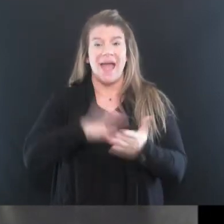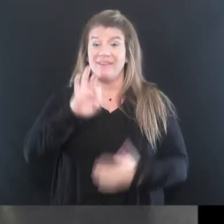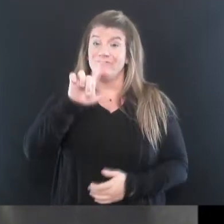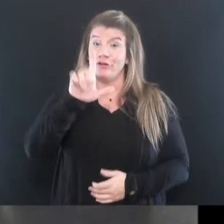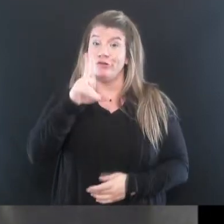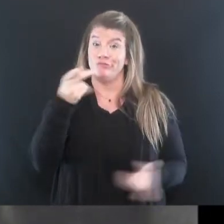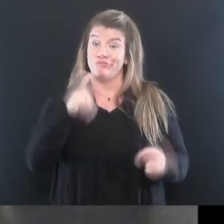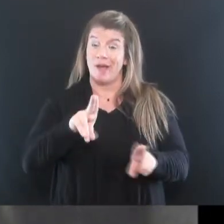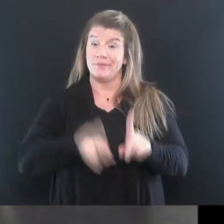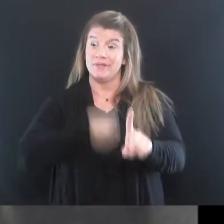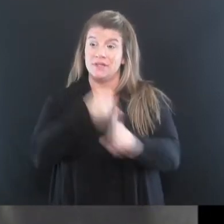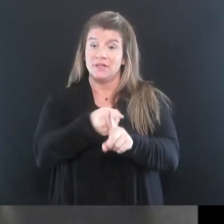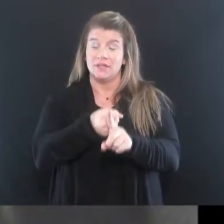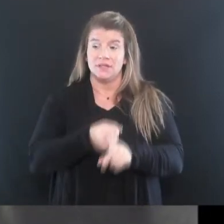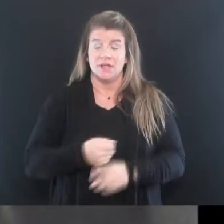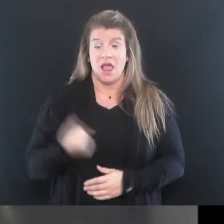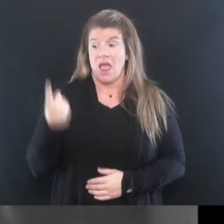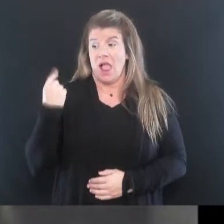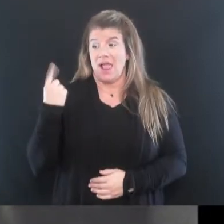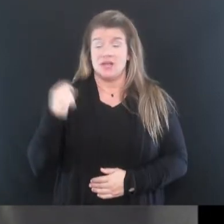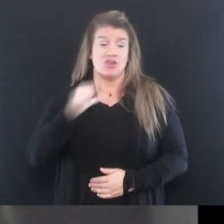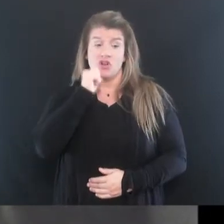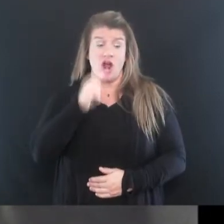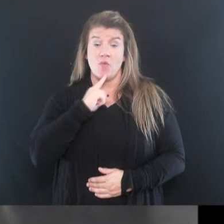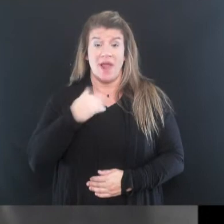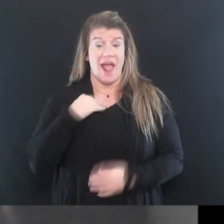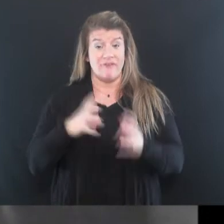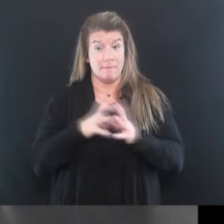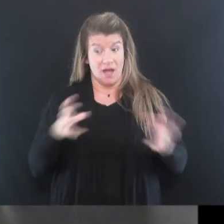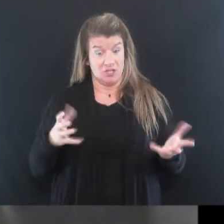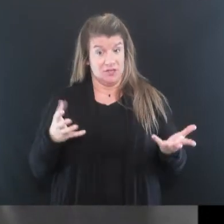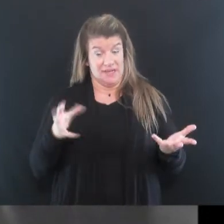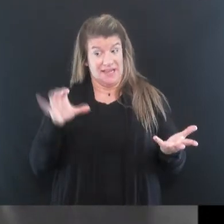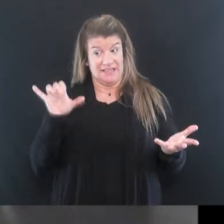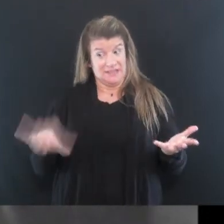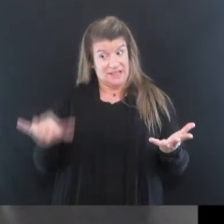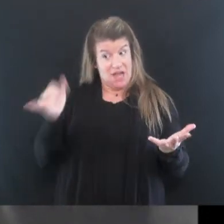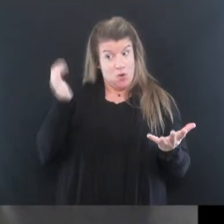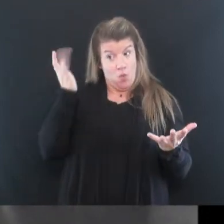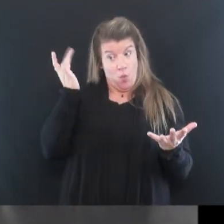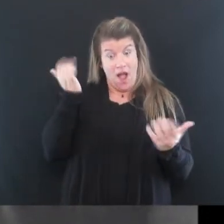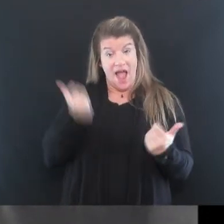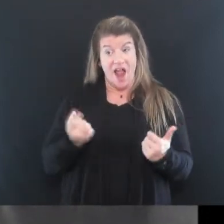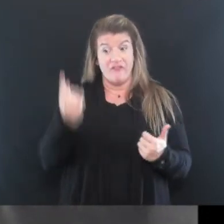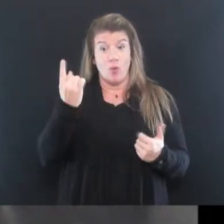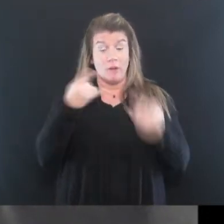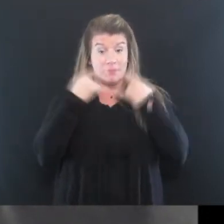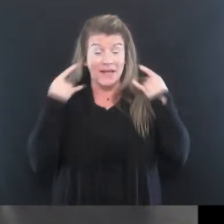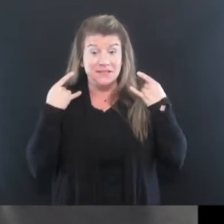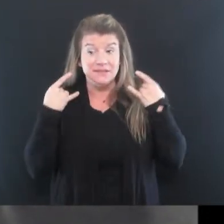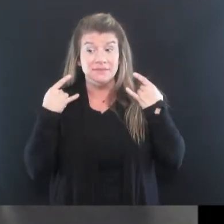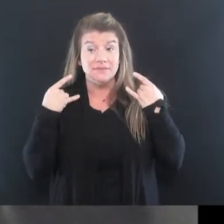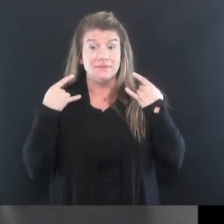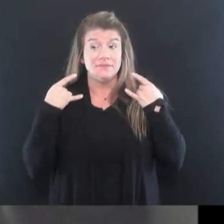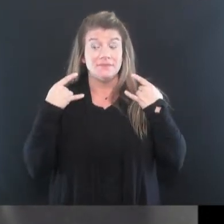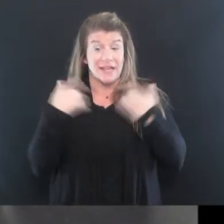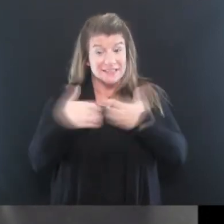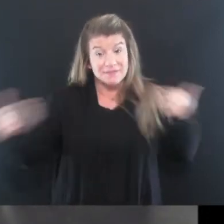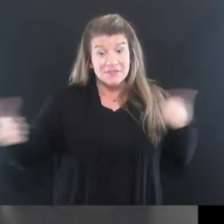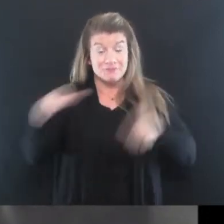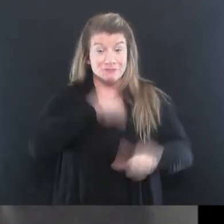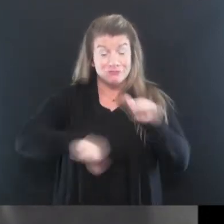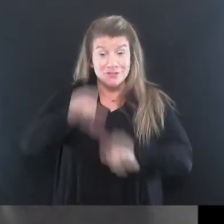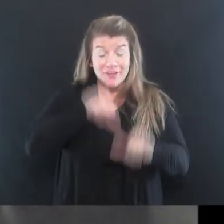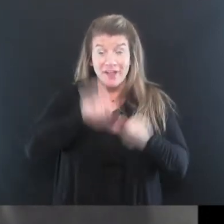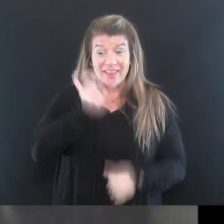season. Last year, we didn't have much of a flu season. Was that because everybody was masked up and social distancing and